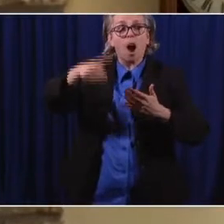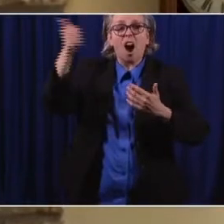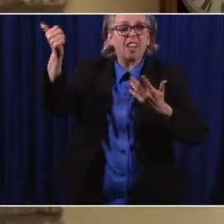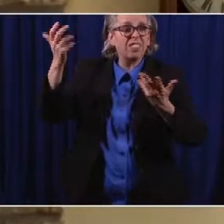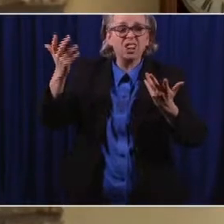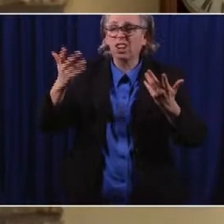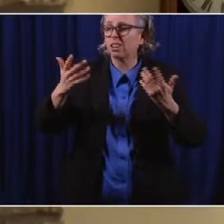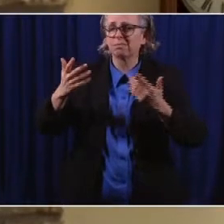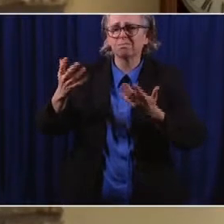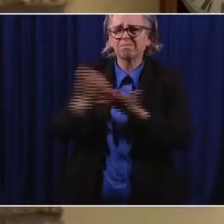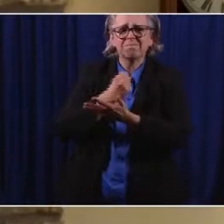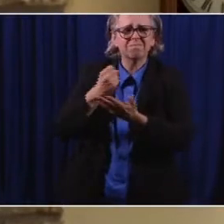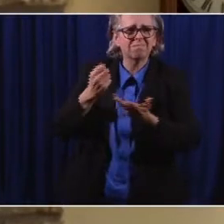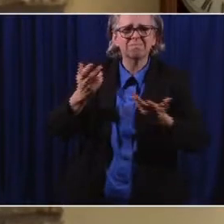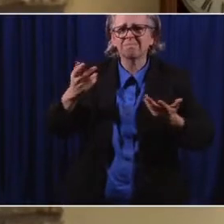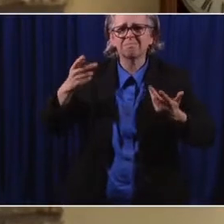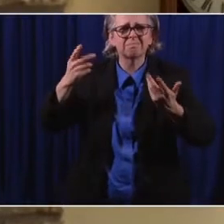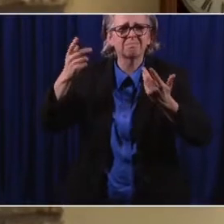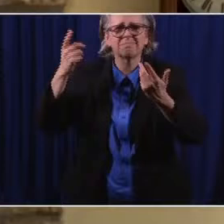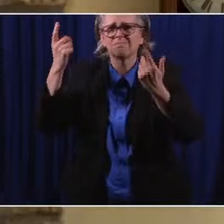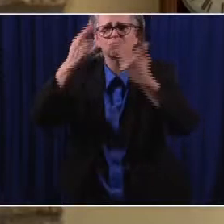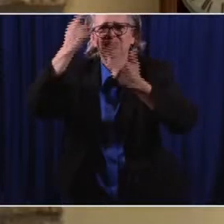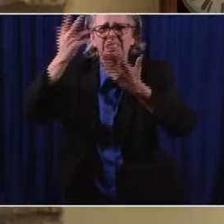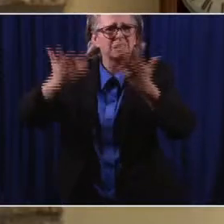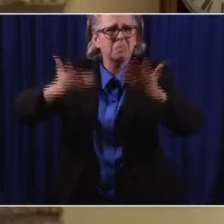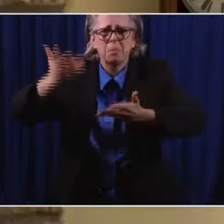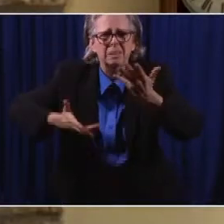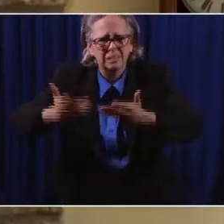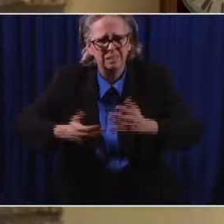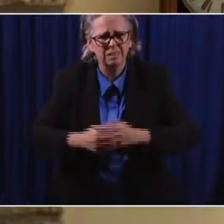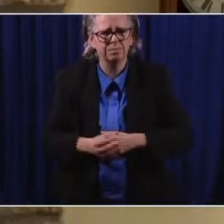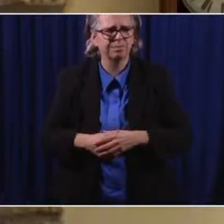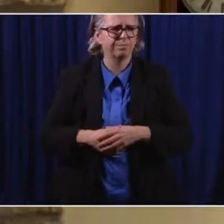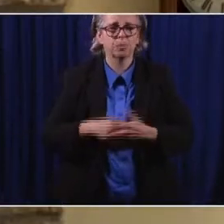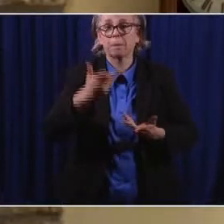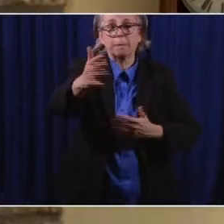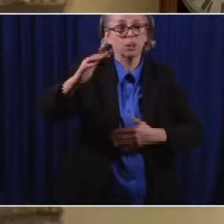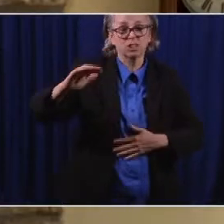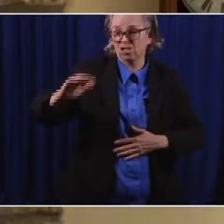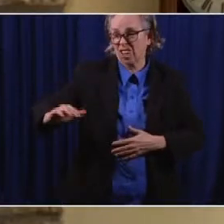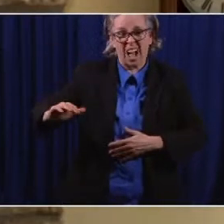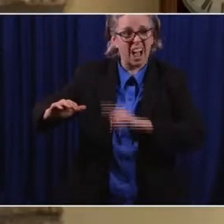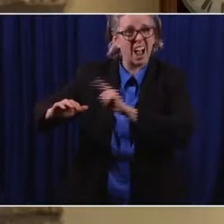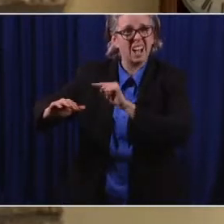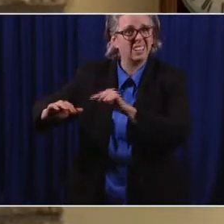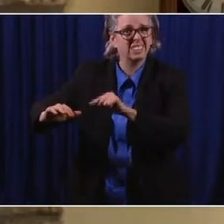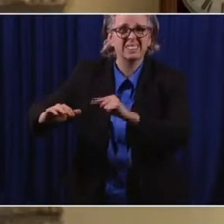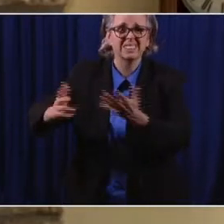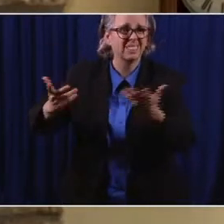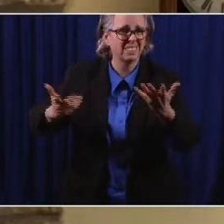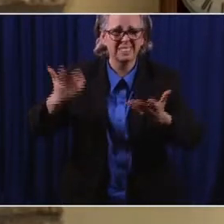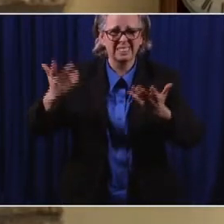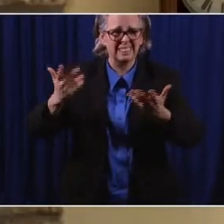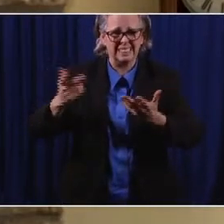Could you go with your young child and trick or treat if you're exceedingly careful?